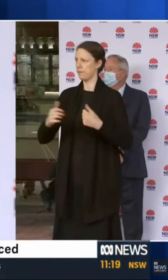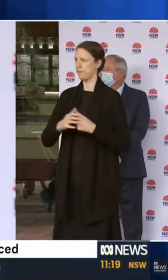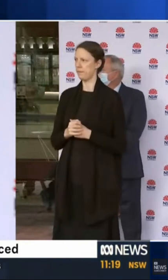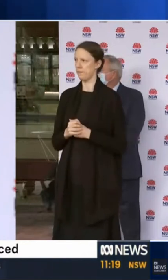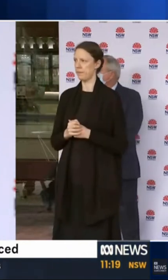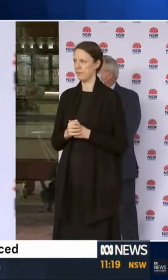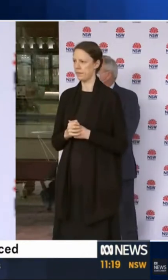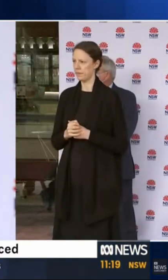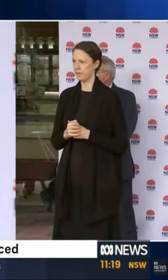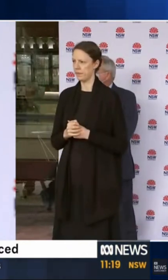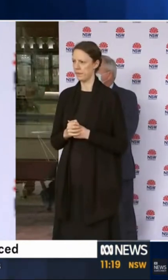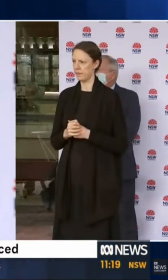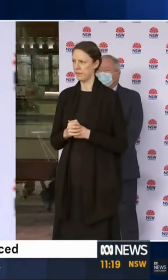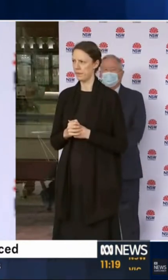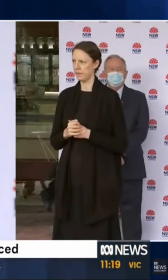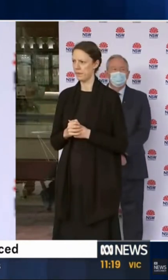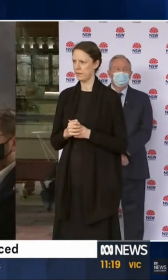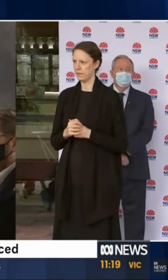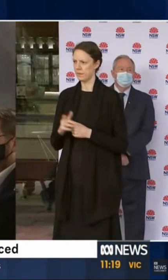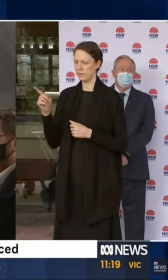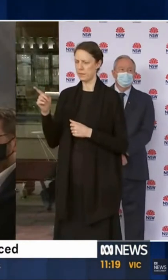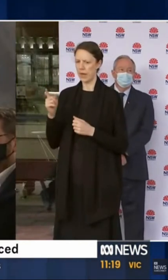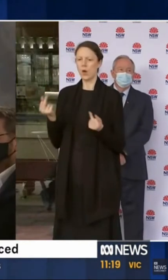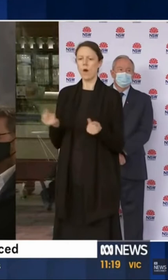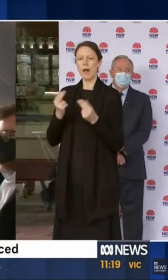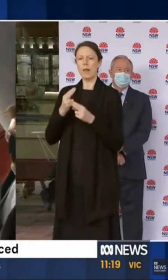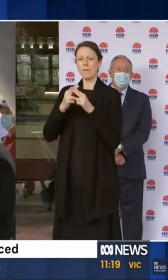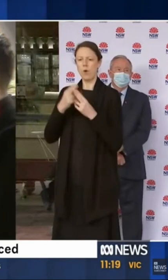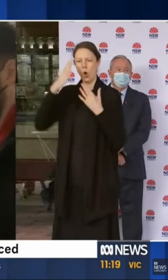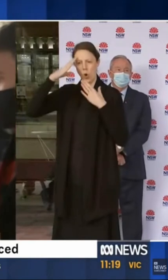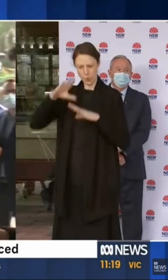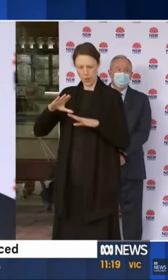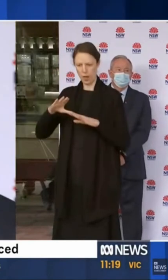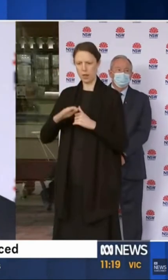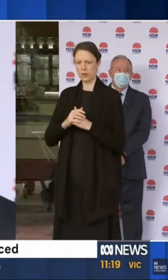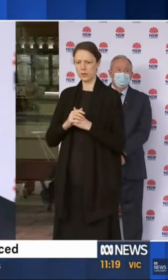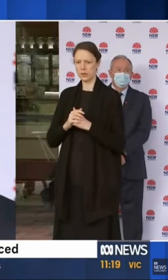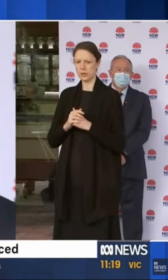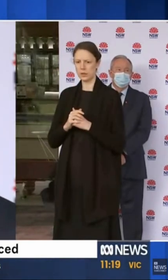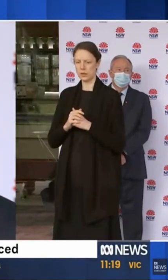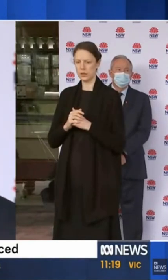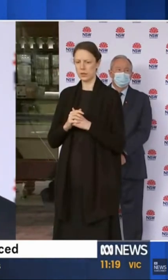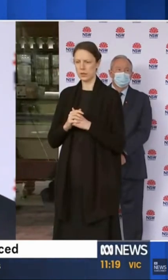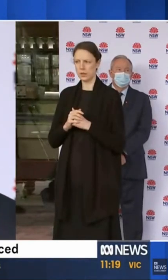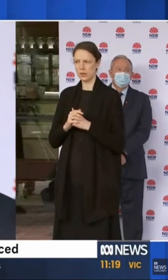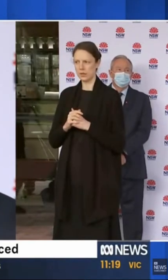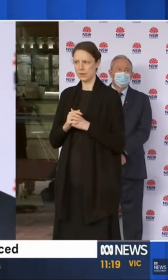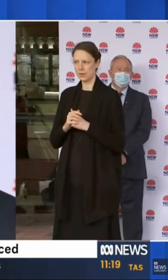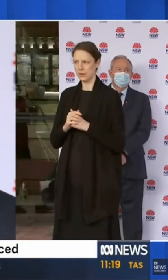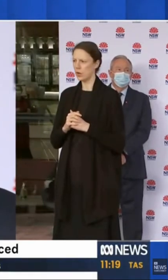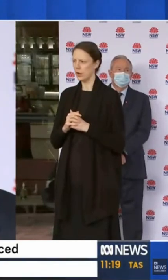like our staff has been able to play a game tax? No, hotels. It's available for hotels, and that's more just on the sweep. We're not